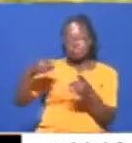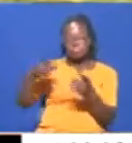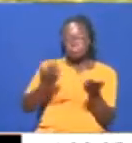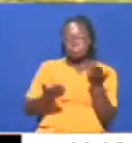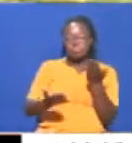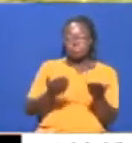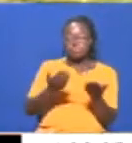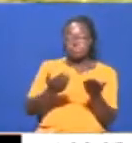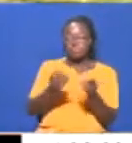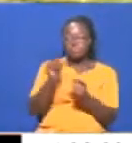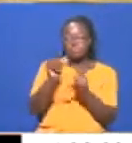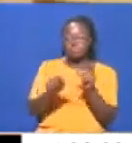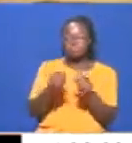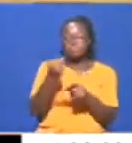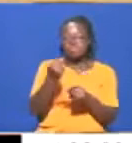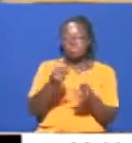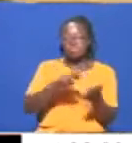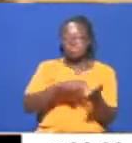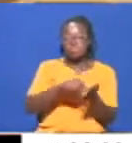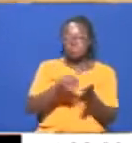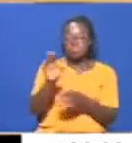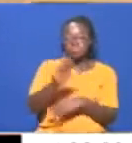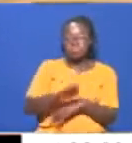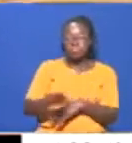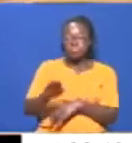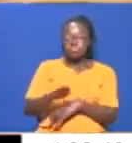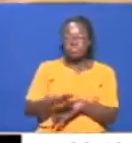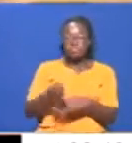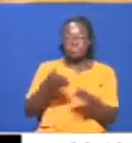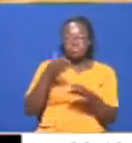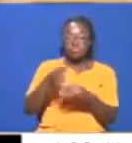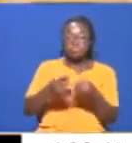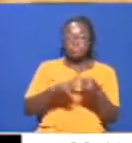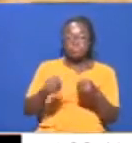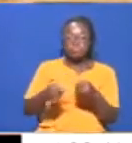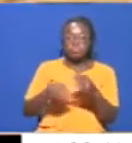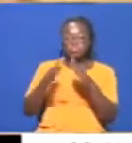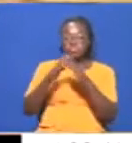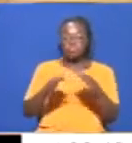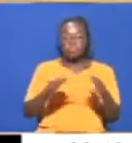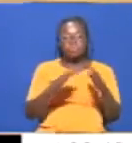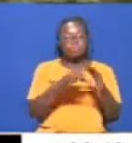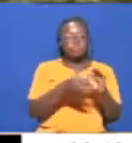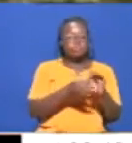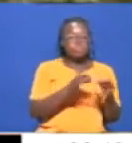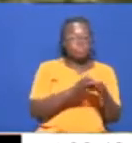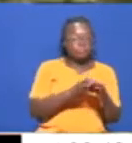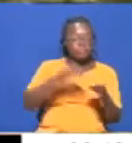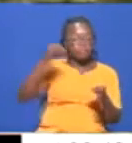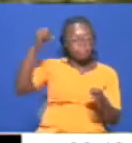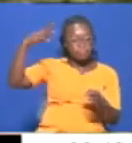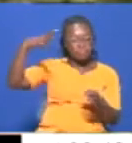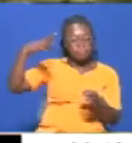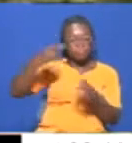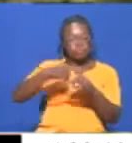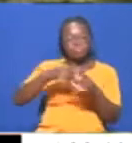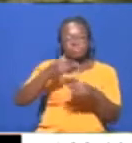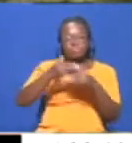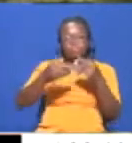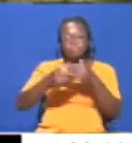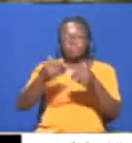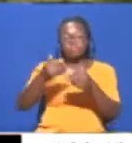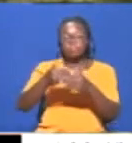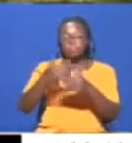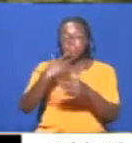in each of the 5 project areas, over 7,000 households will be connected to electricity from construction of